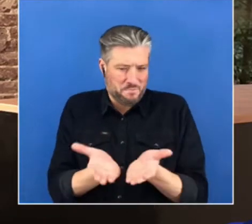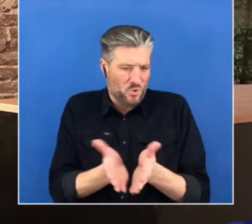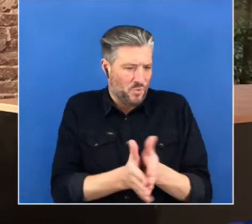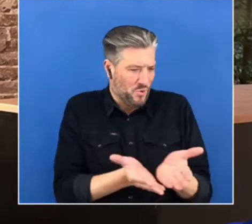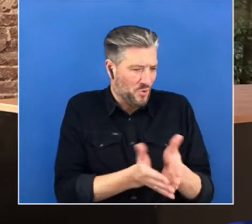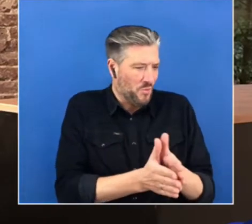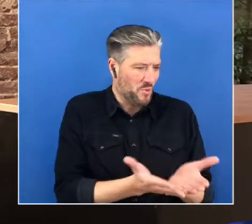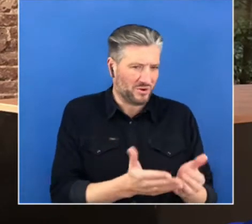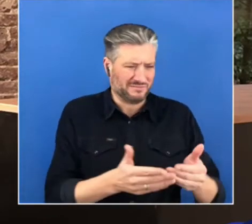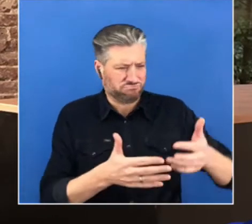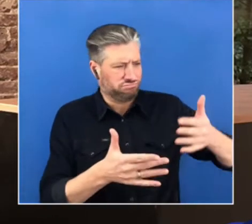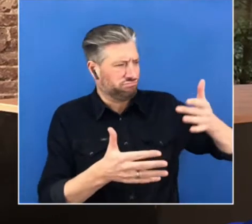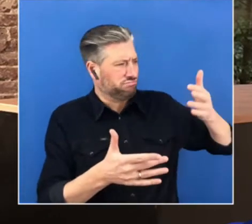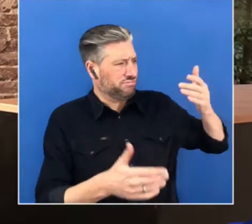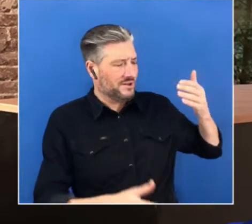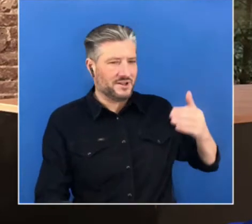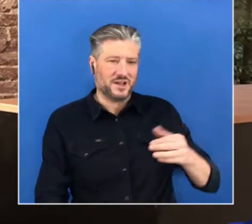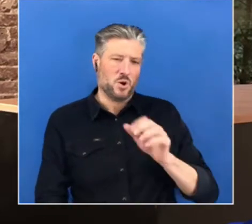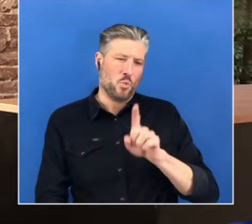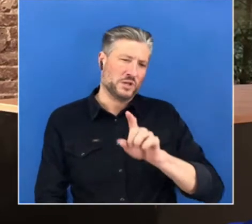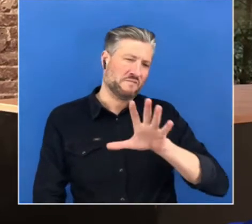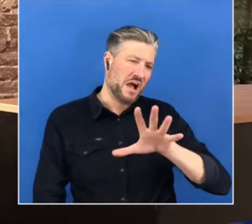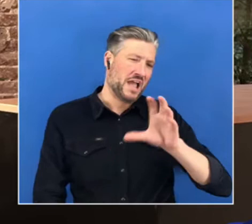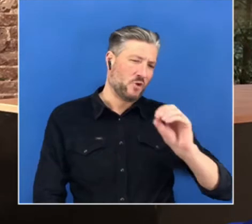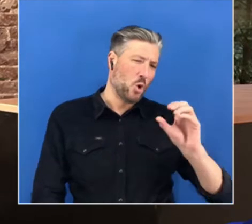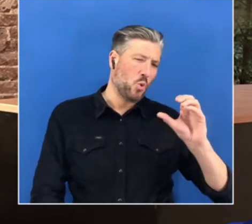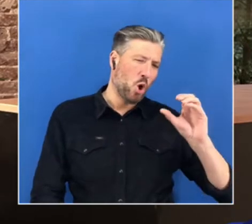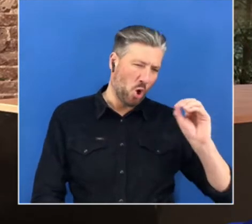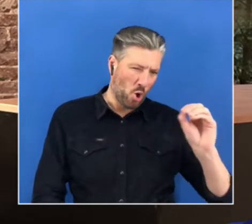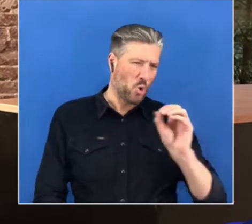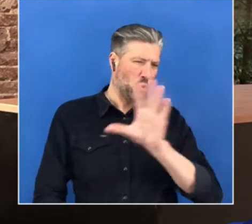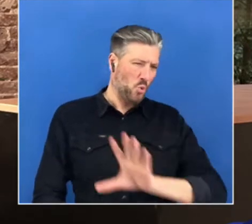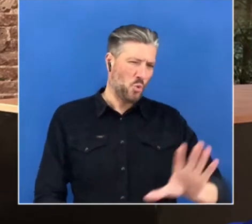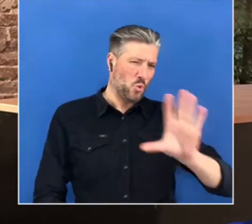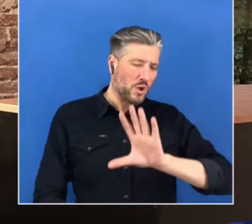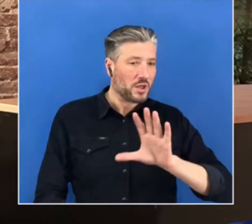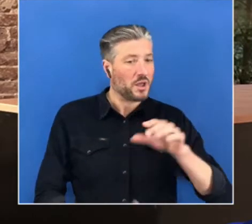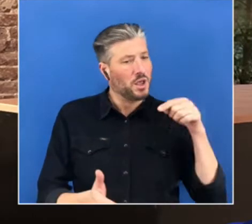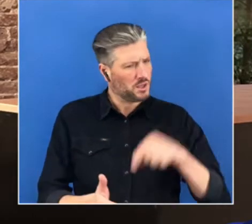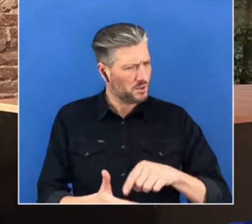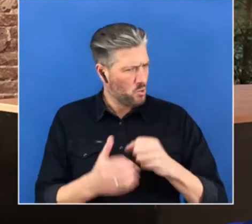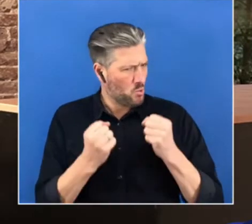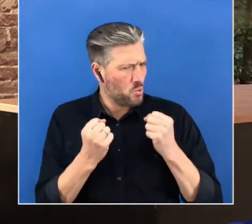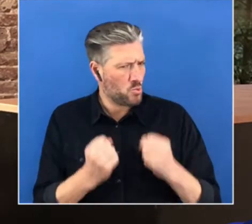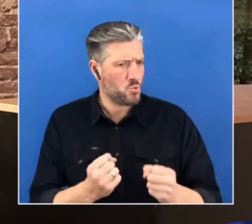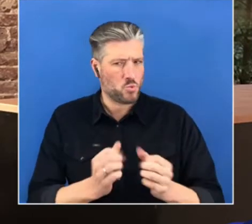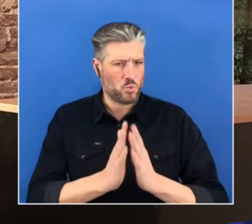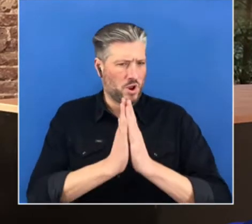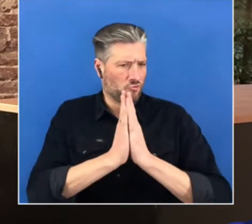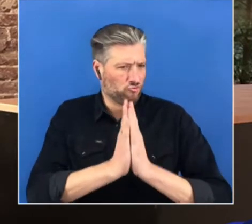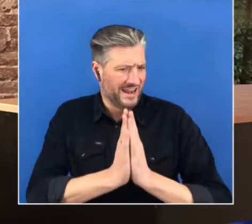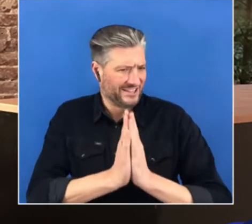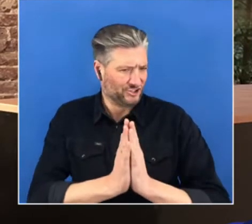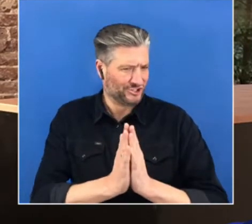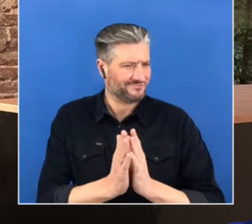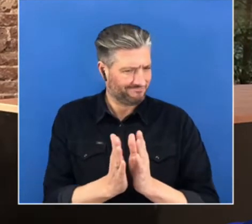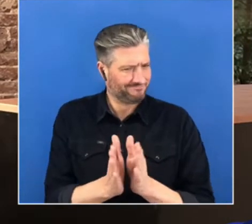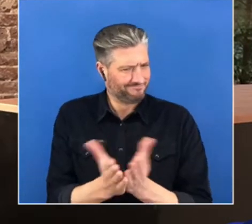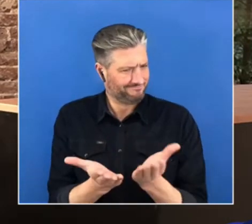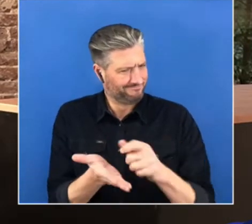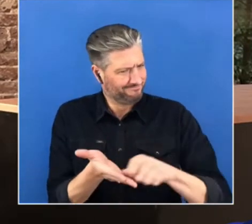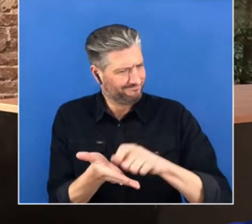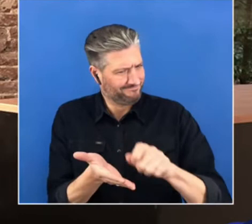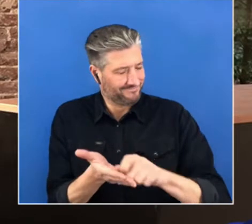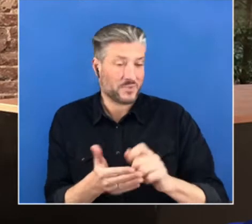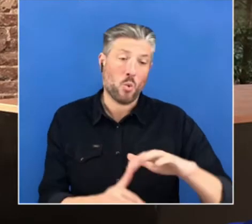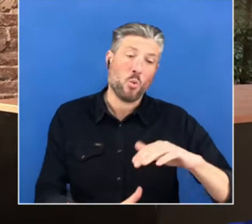books or travel books. So this book is a religious book, so